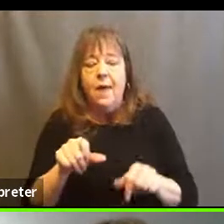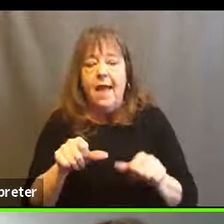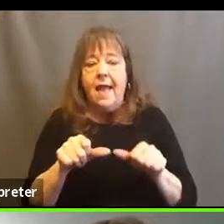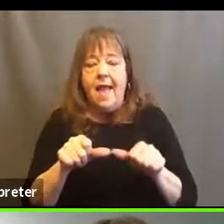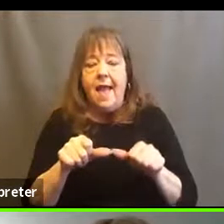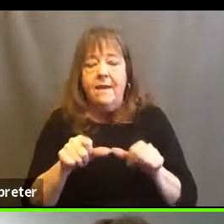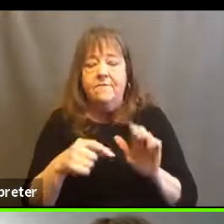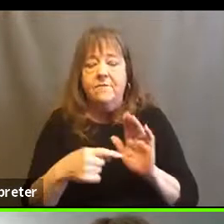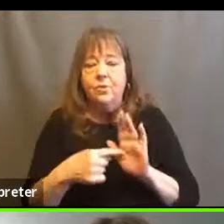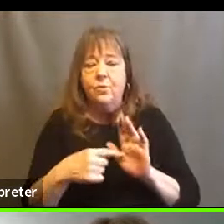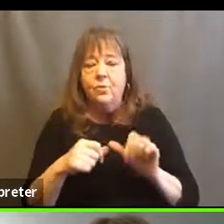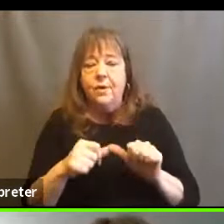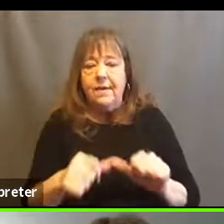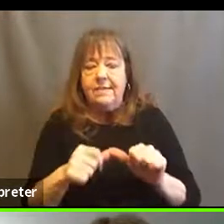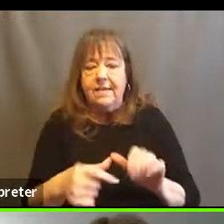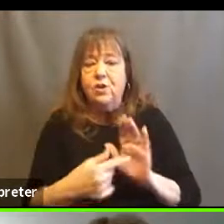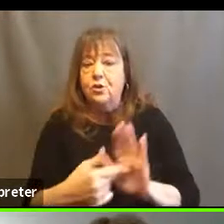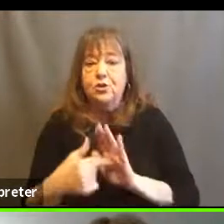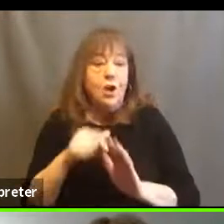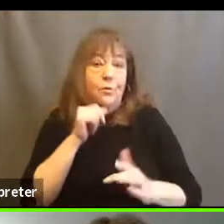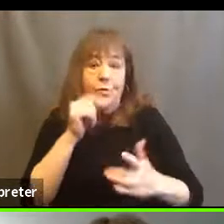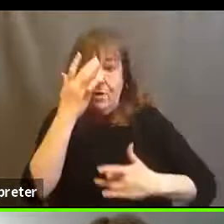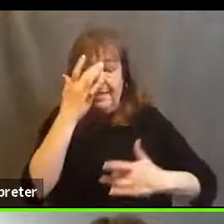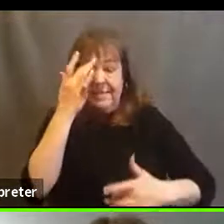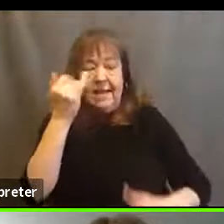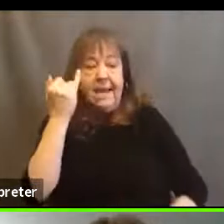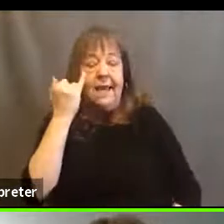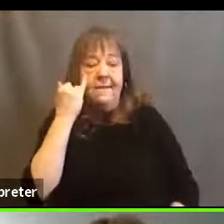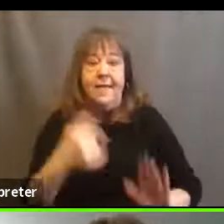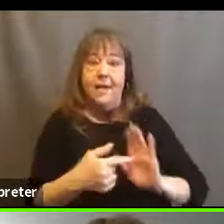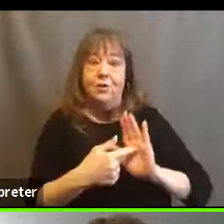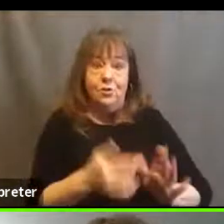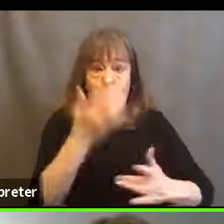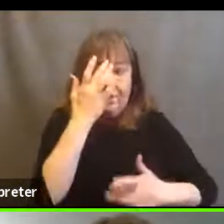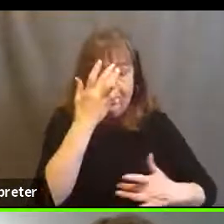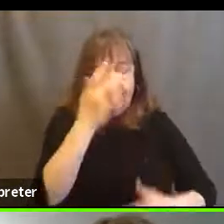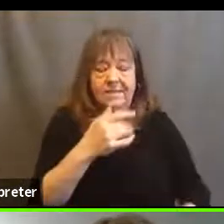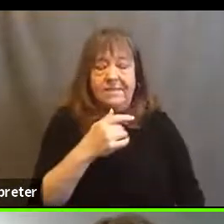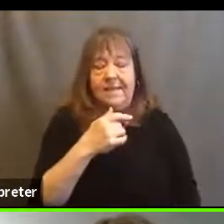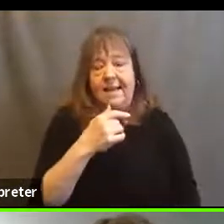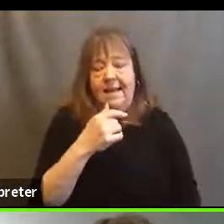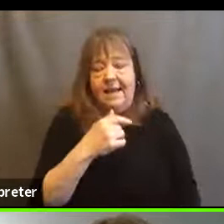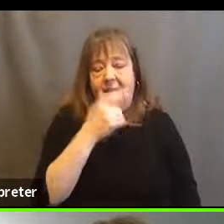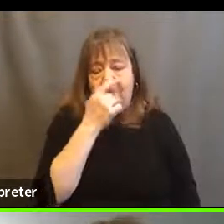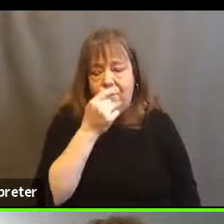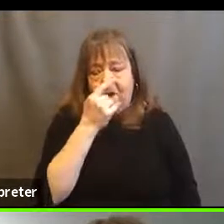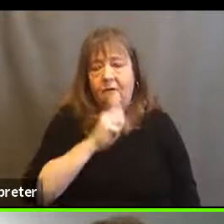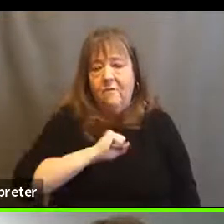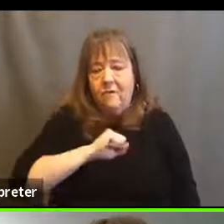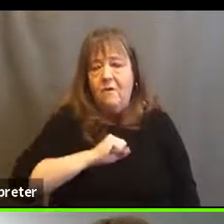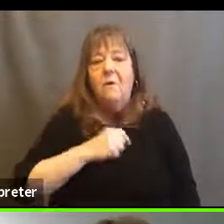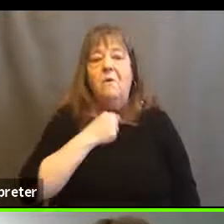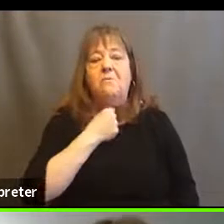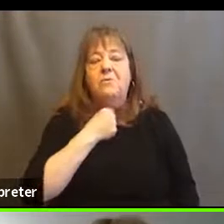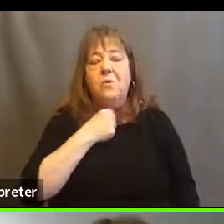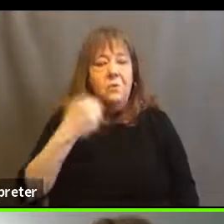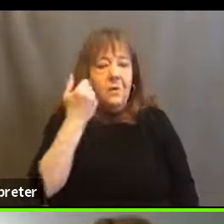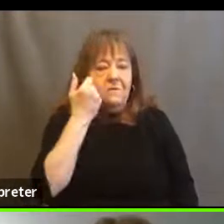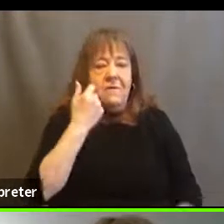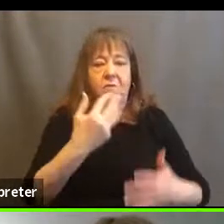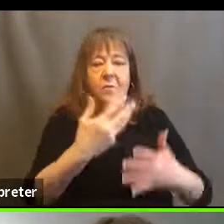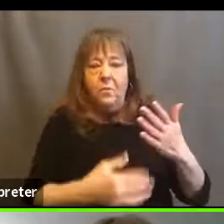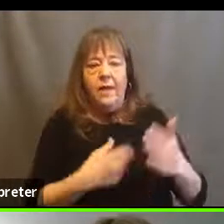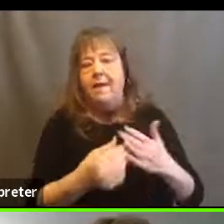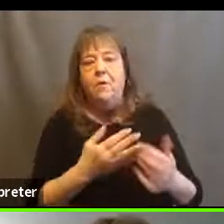symptom free. So if they get symptoms during that time, then they have to quarantine. So they have to remain symptom free